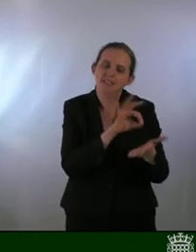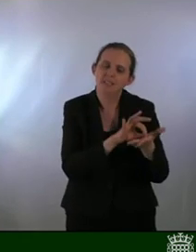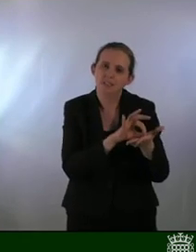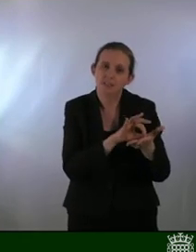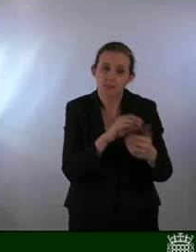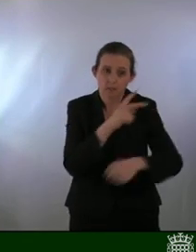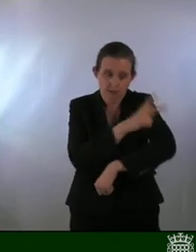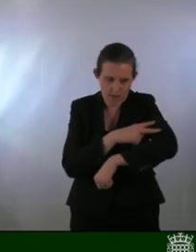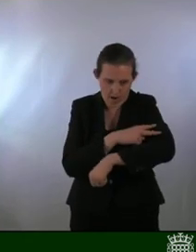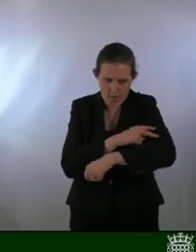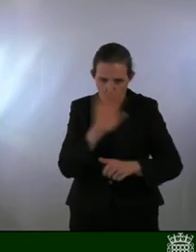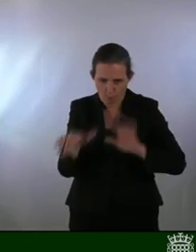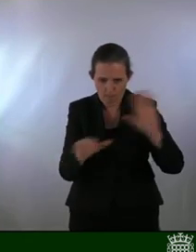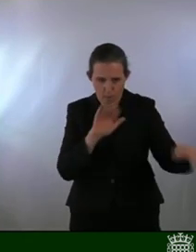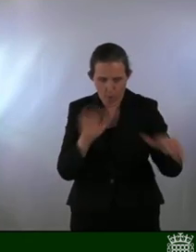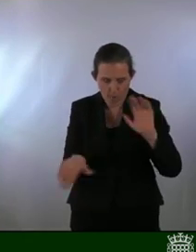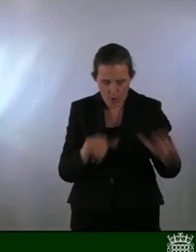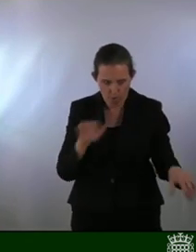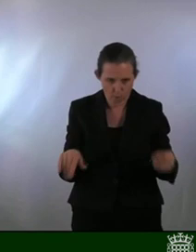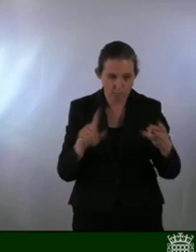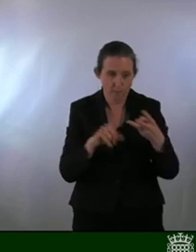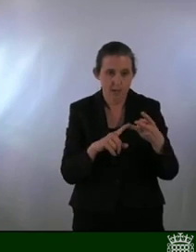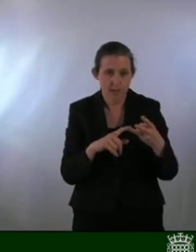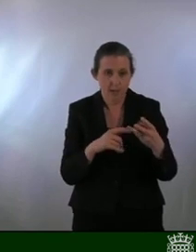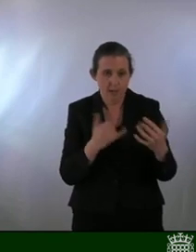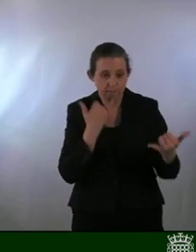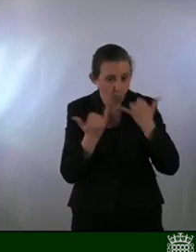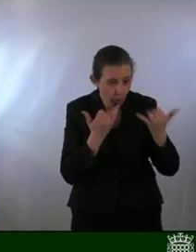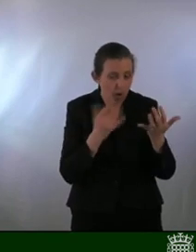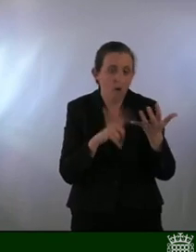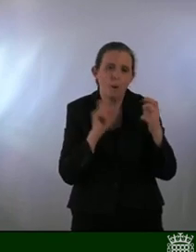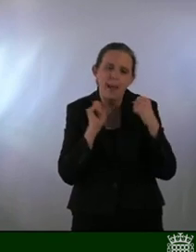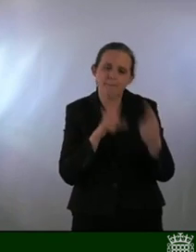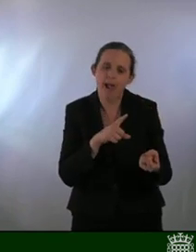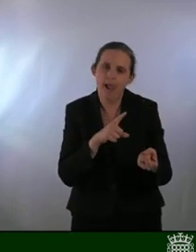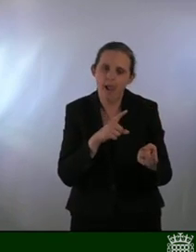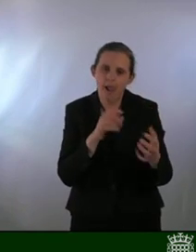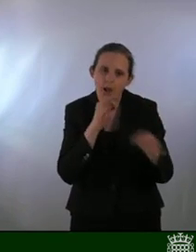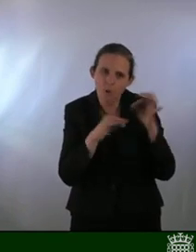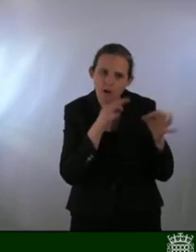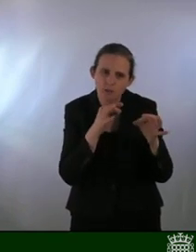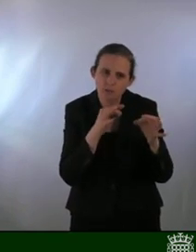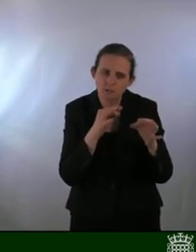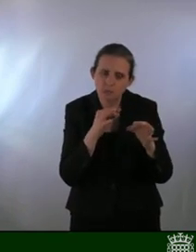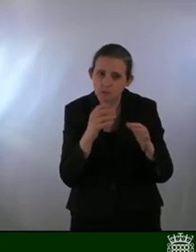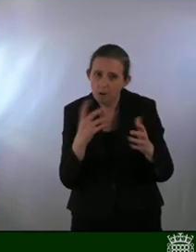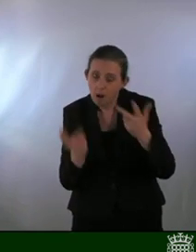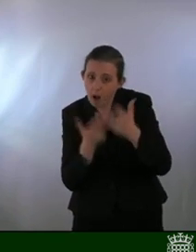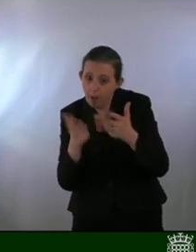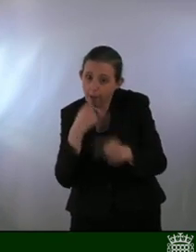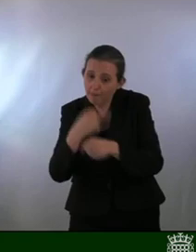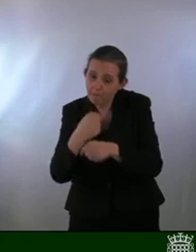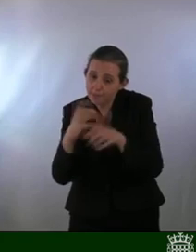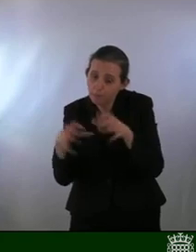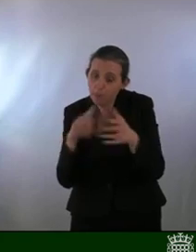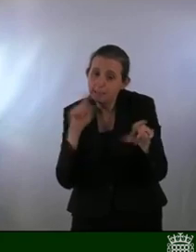closed, and all inquiries will be answered by email. Will this be the approach of the other government departments in response to this